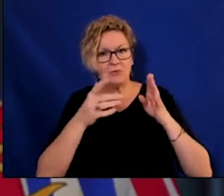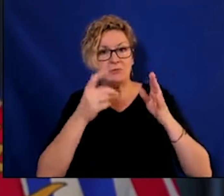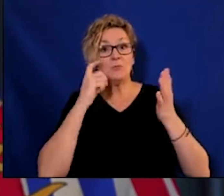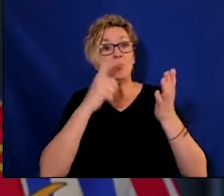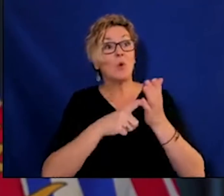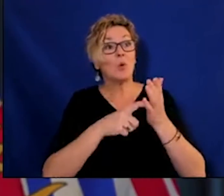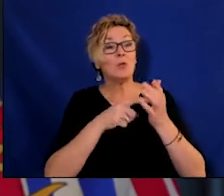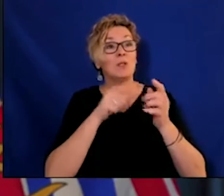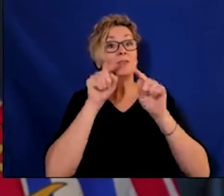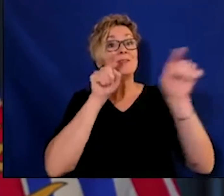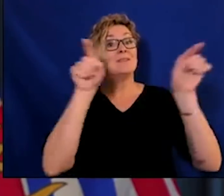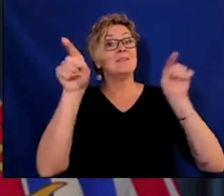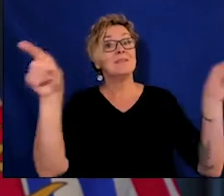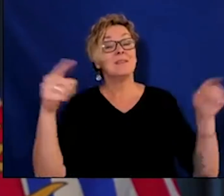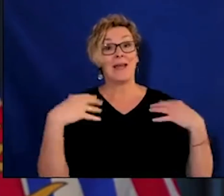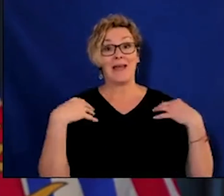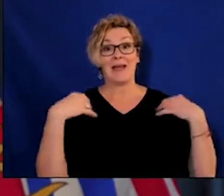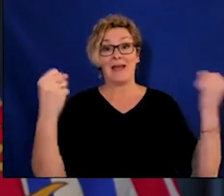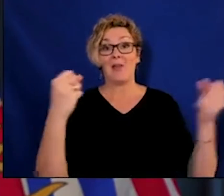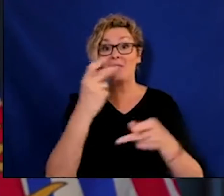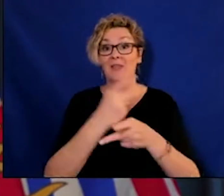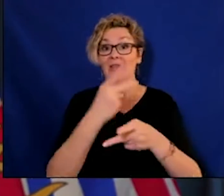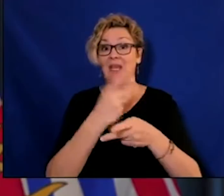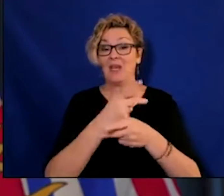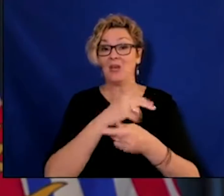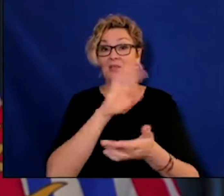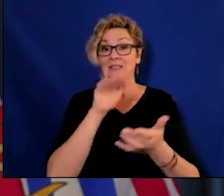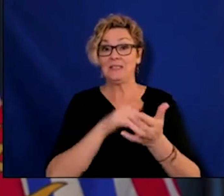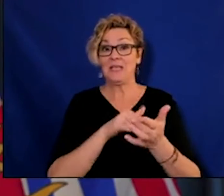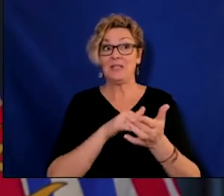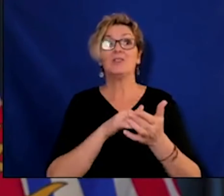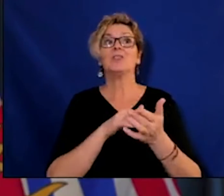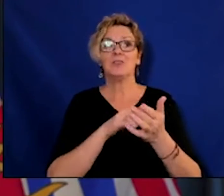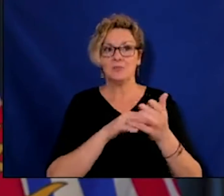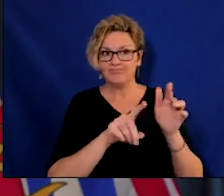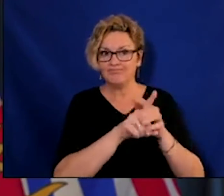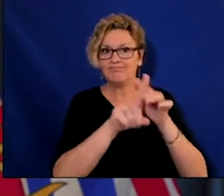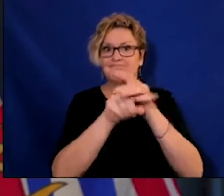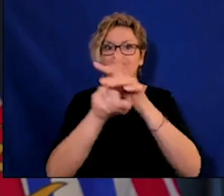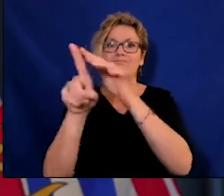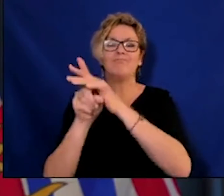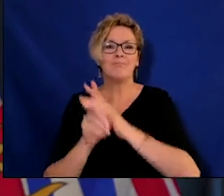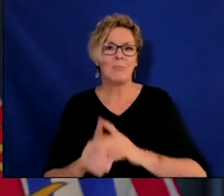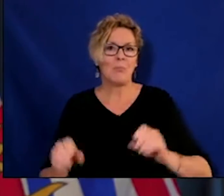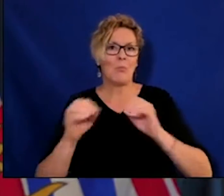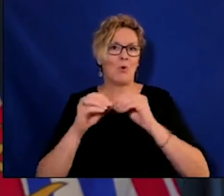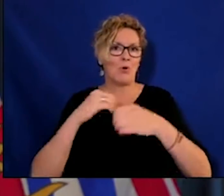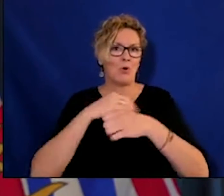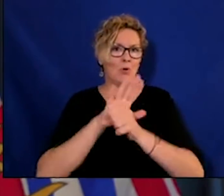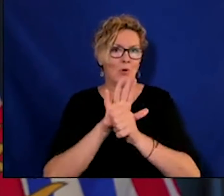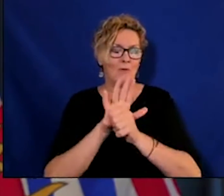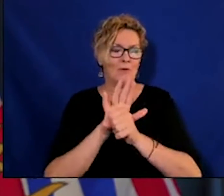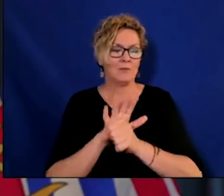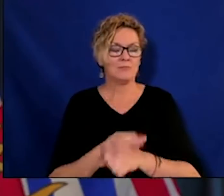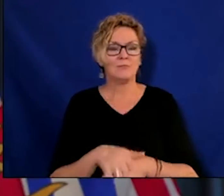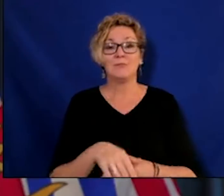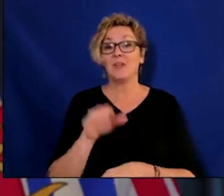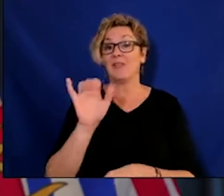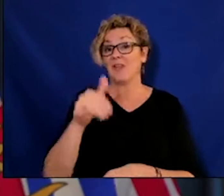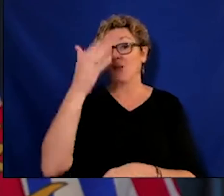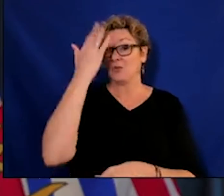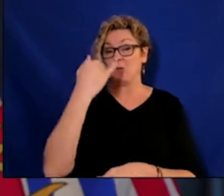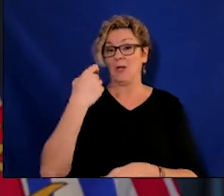as well. And that is why we put in the new orders that we did last week. These